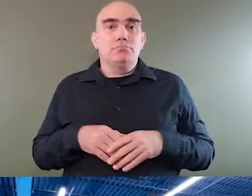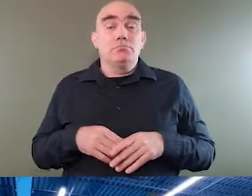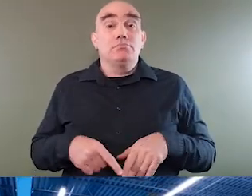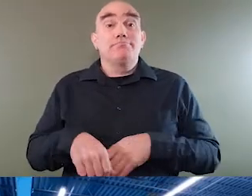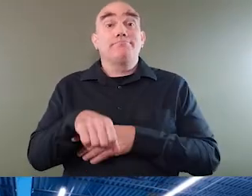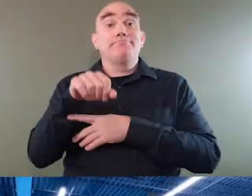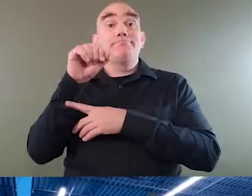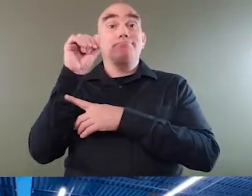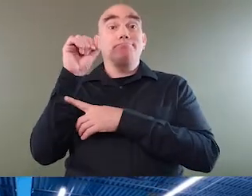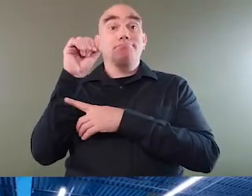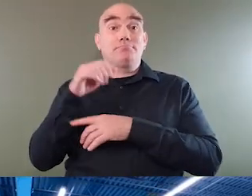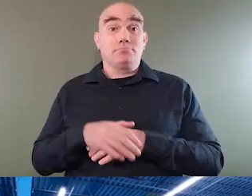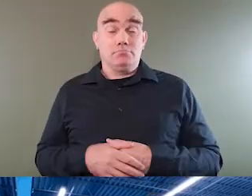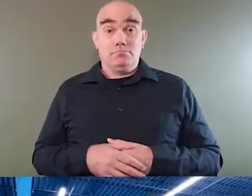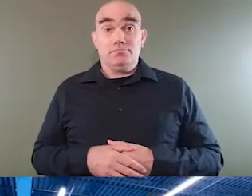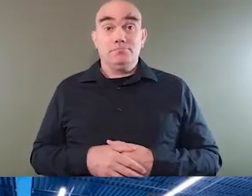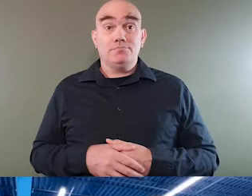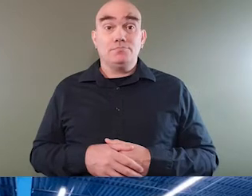upright posture.